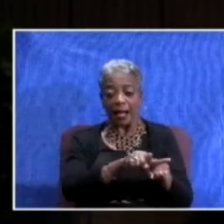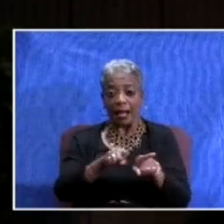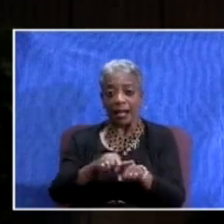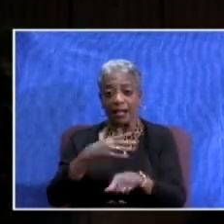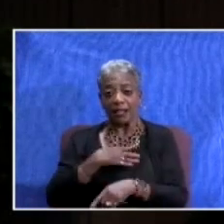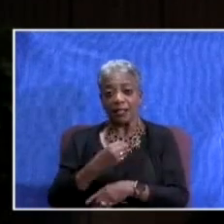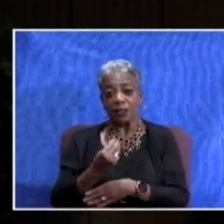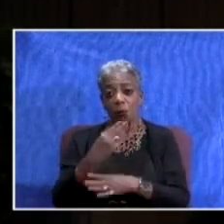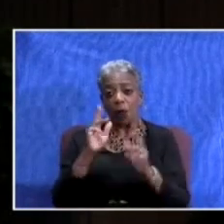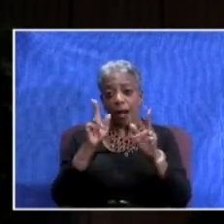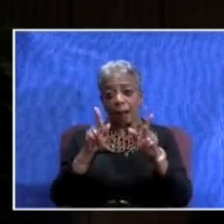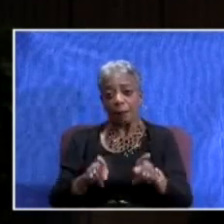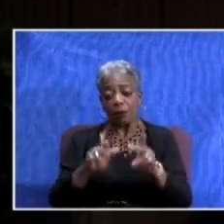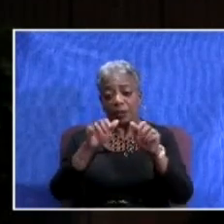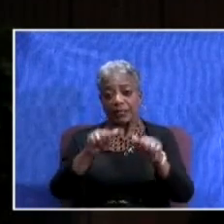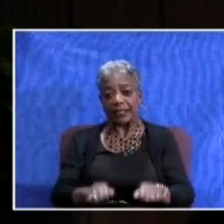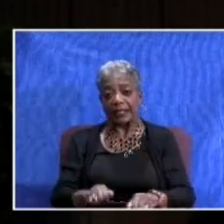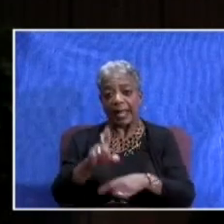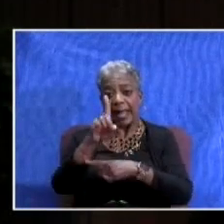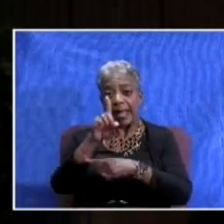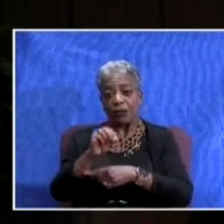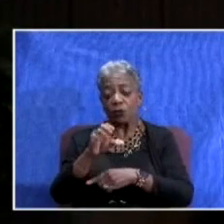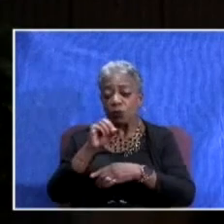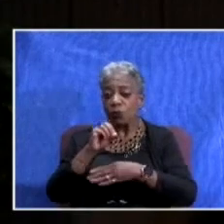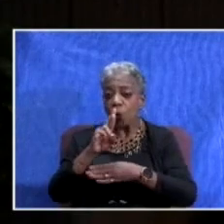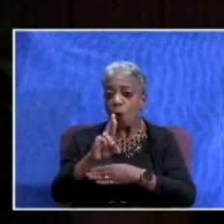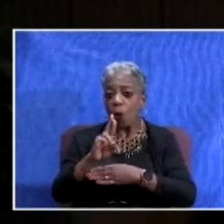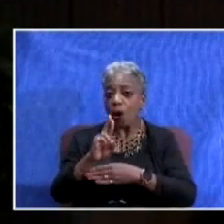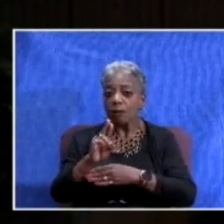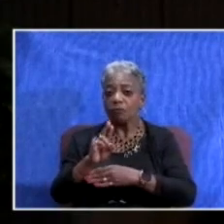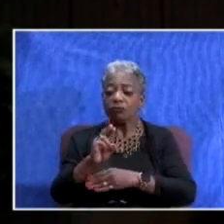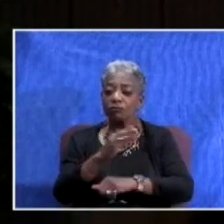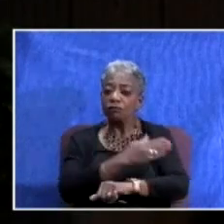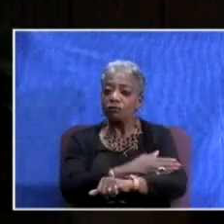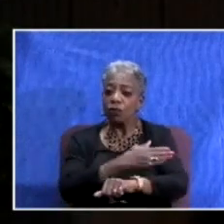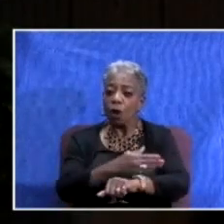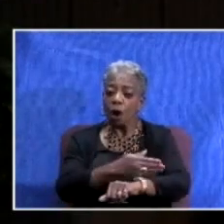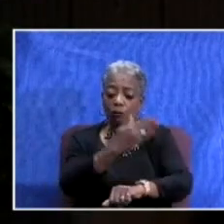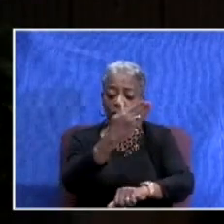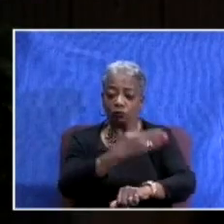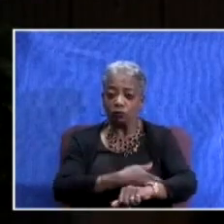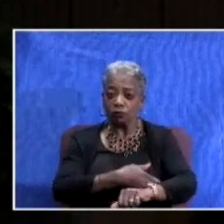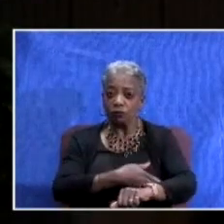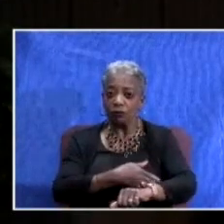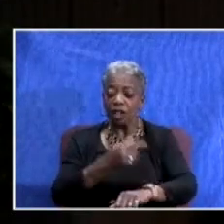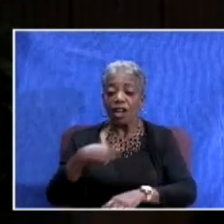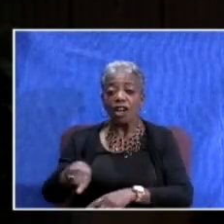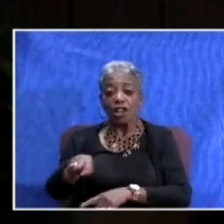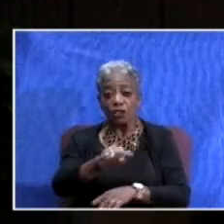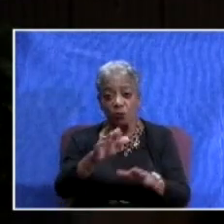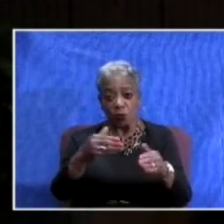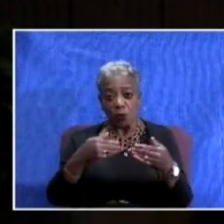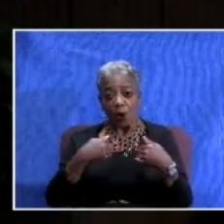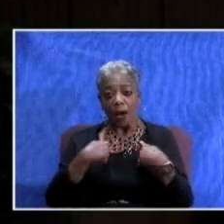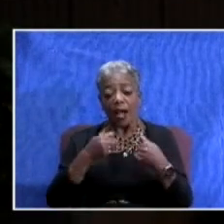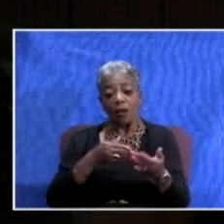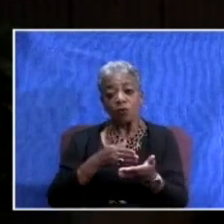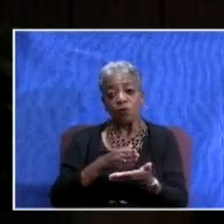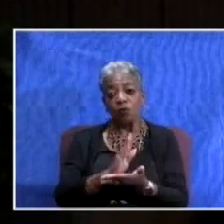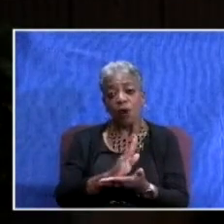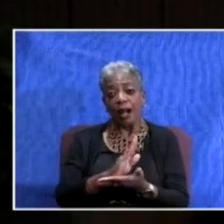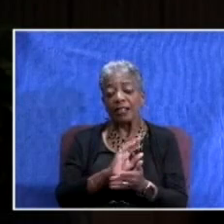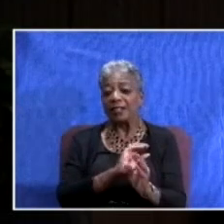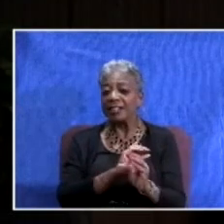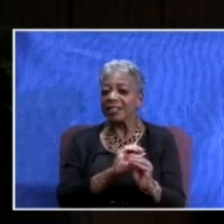cut off limbs, you have no rights that I am